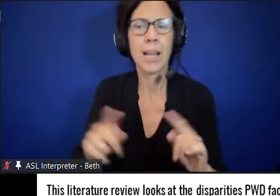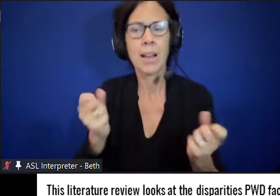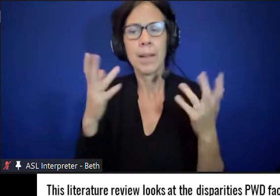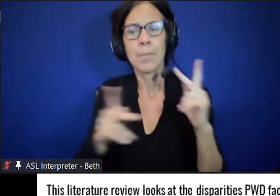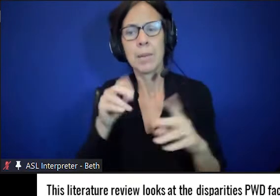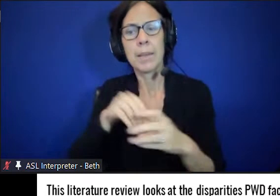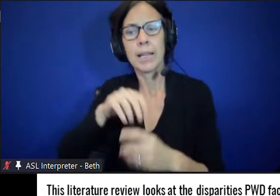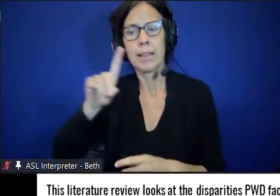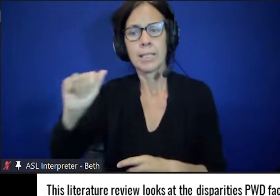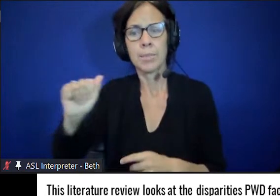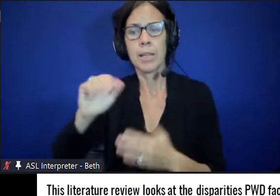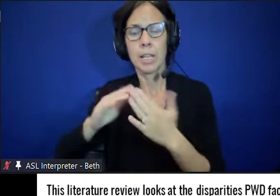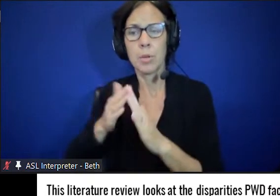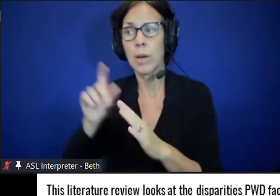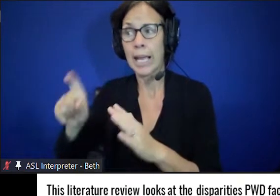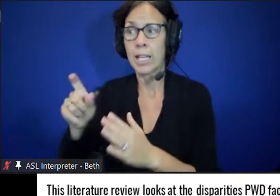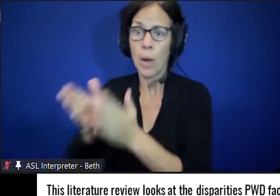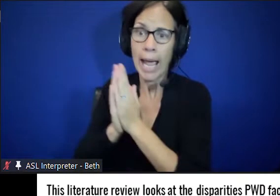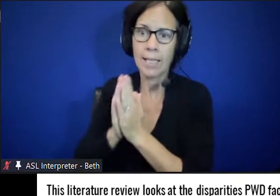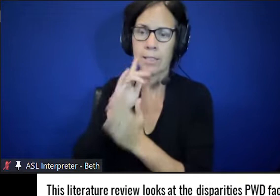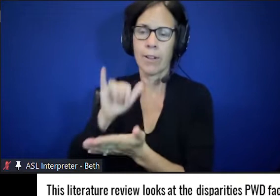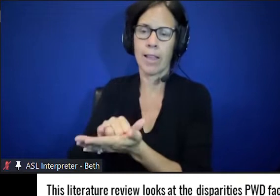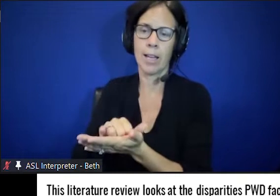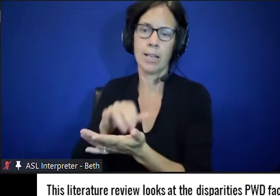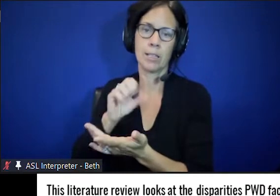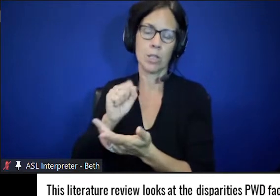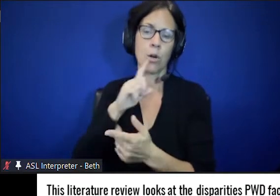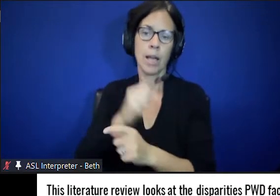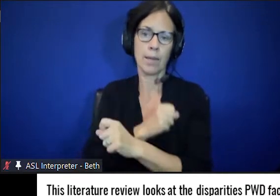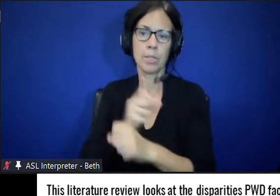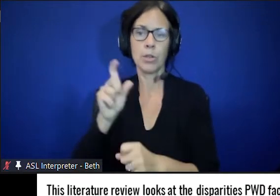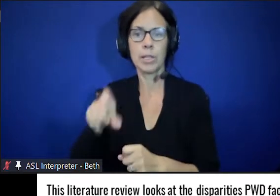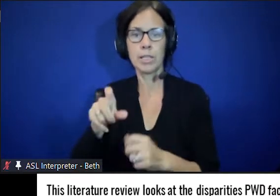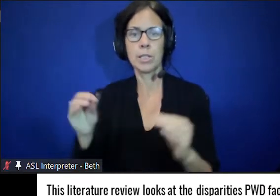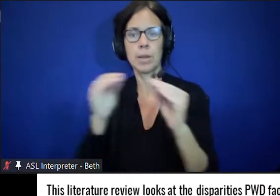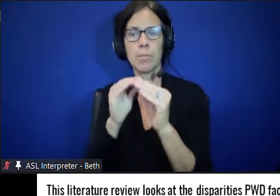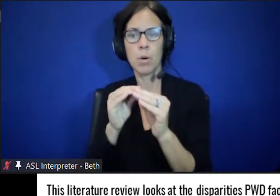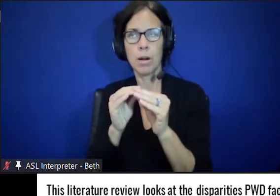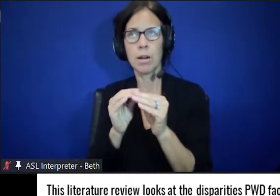community had to ask them to do that. So there definitely needs to be more